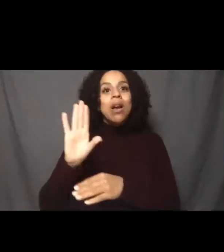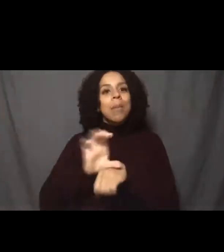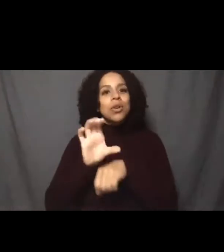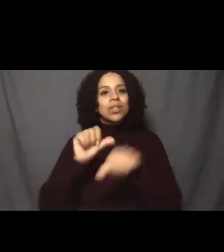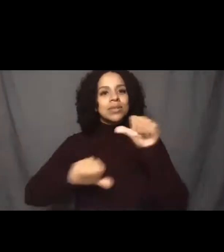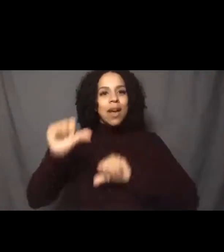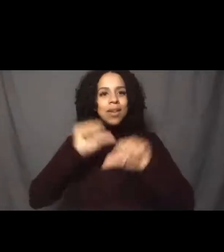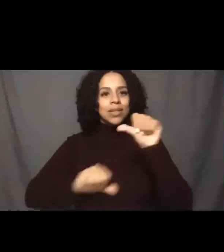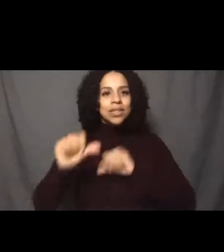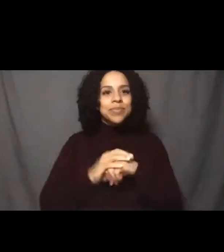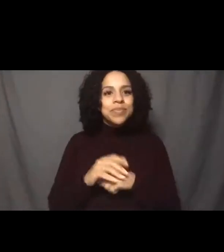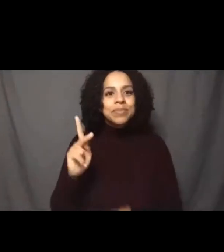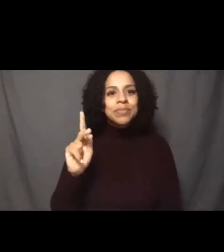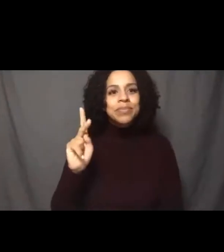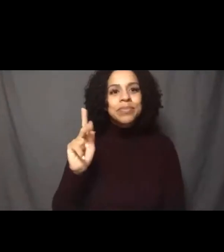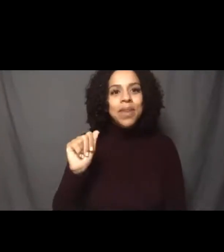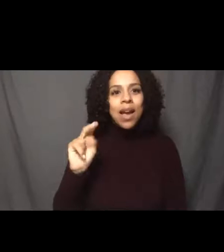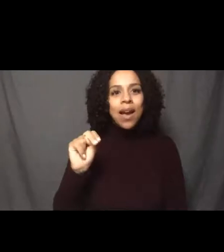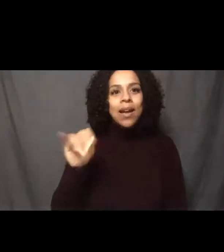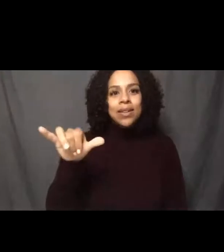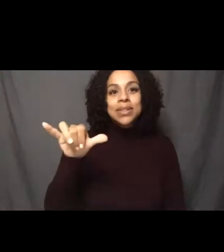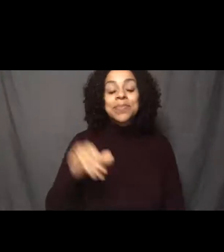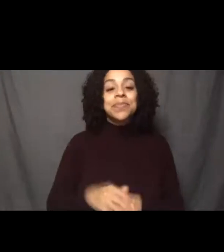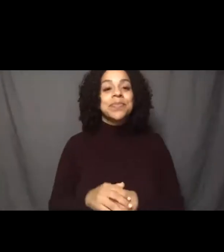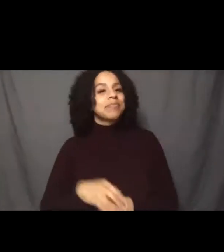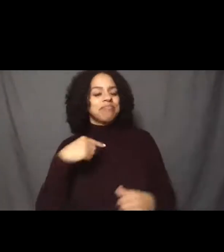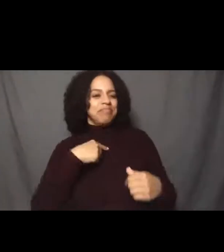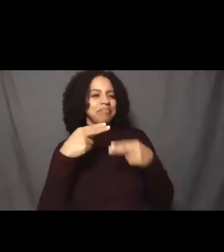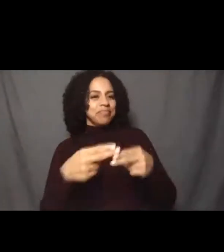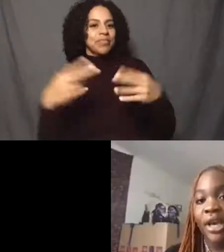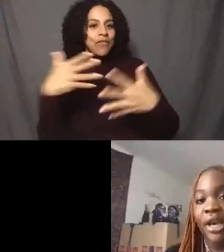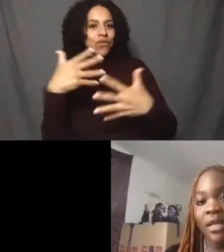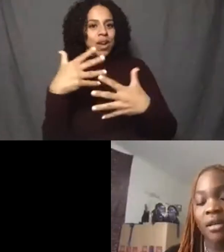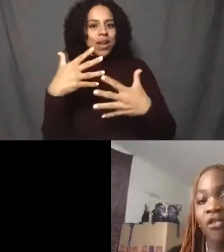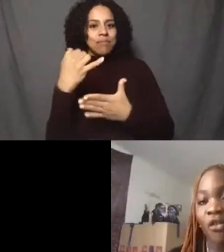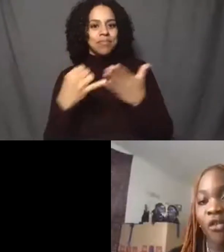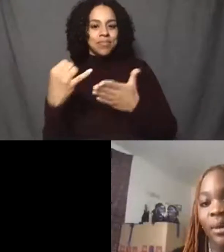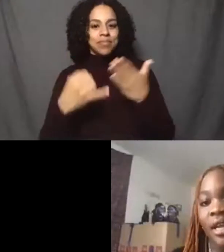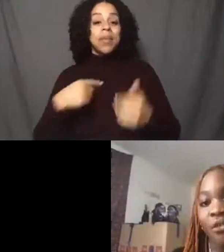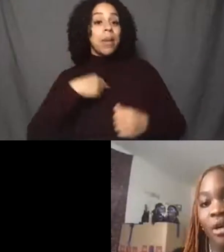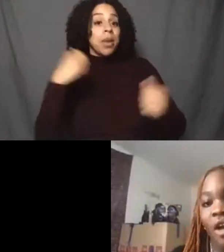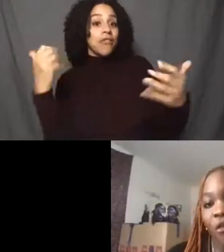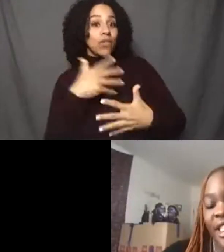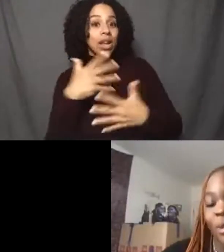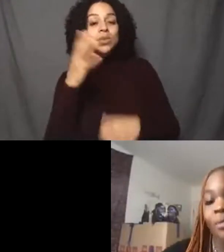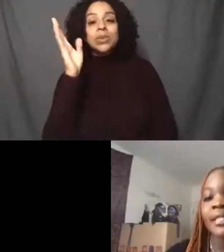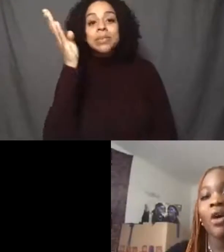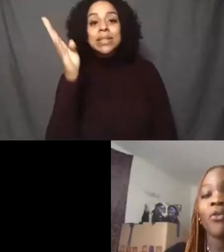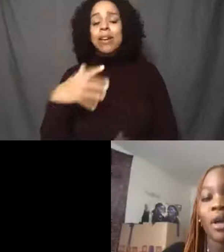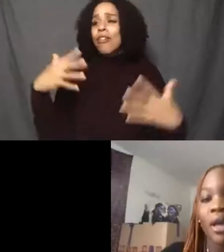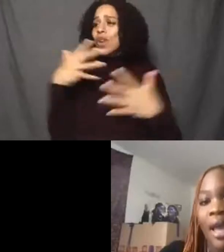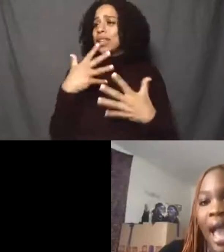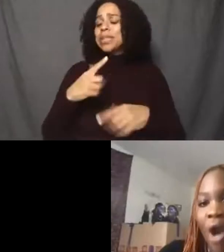my poem called Afraid. For so long, I had been afraid. Afraid to speak, afraid to be different, afraid to be